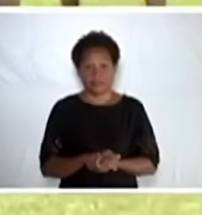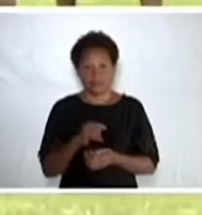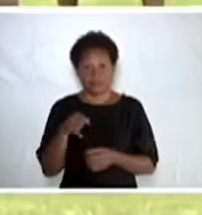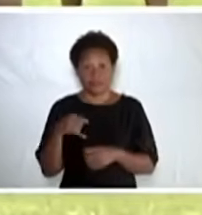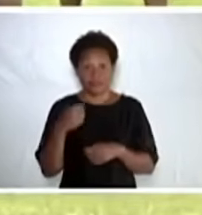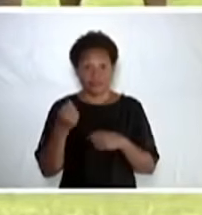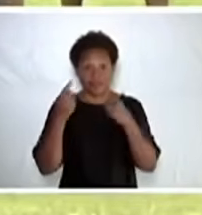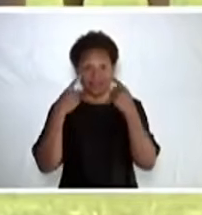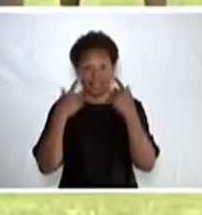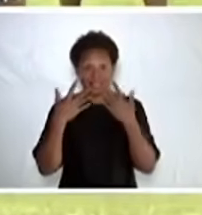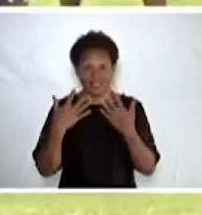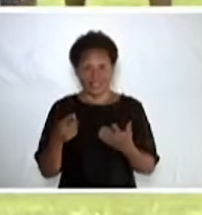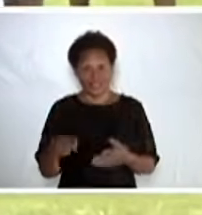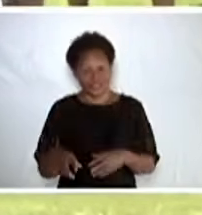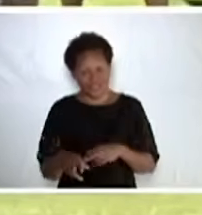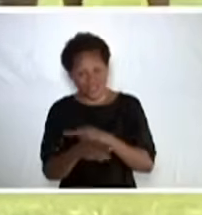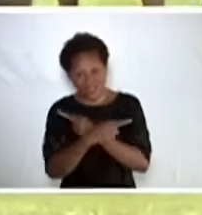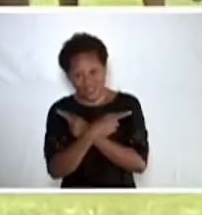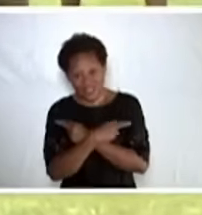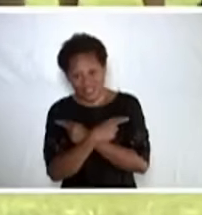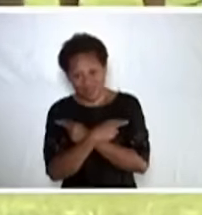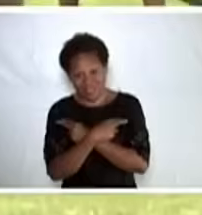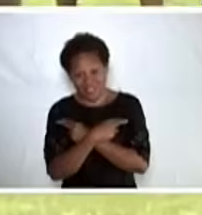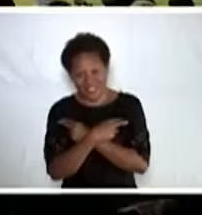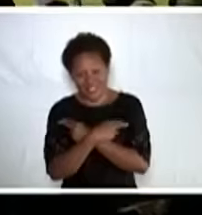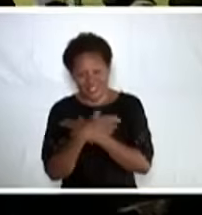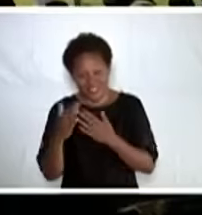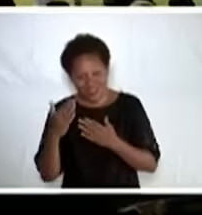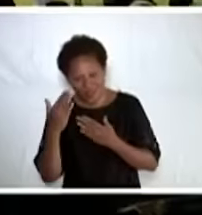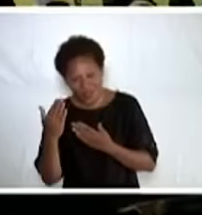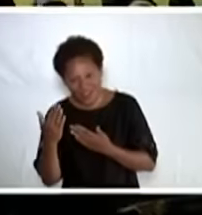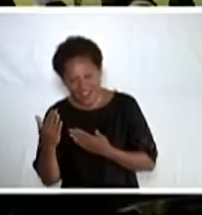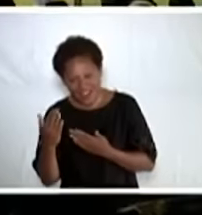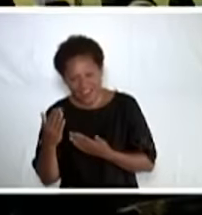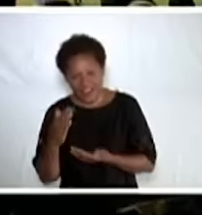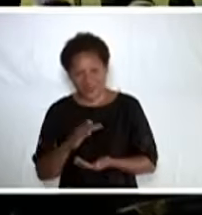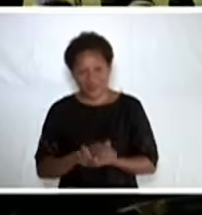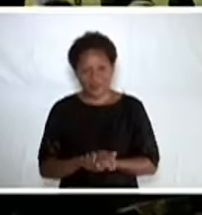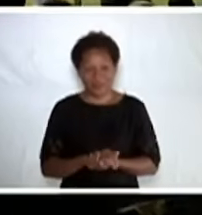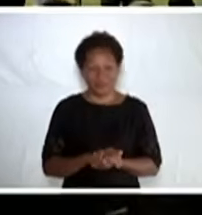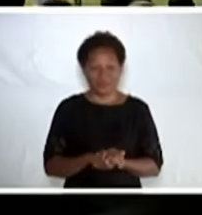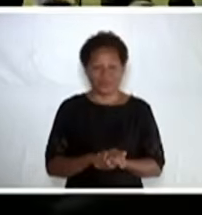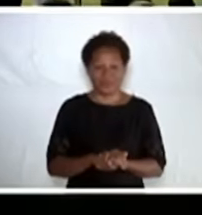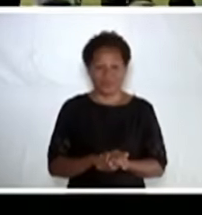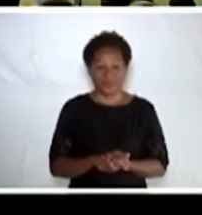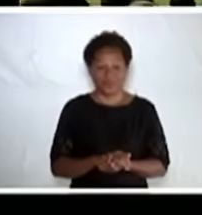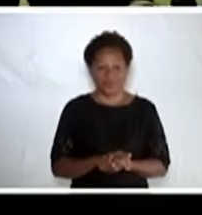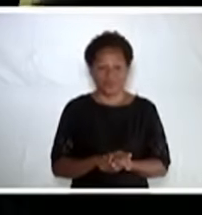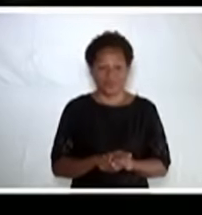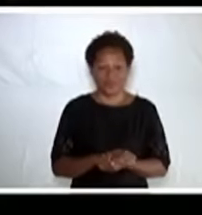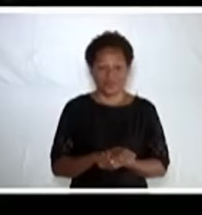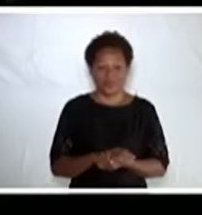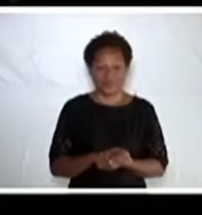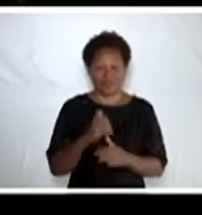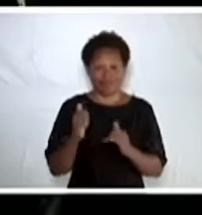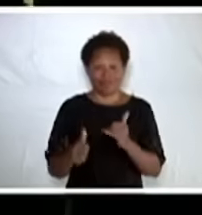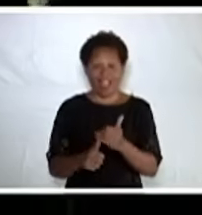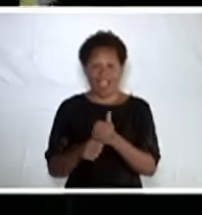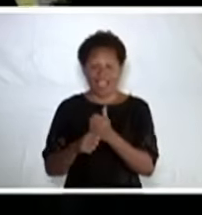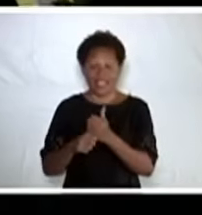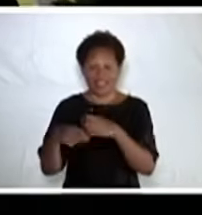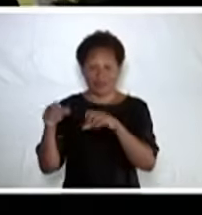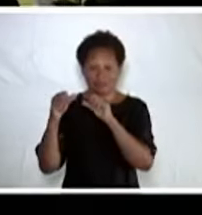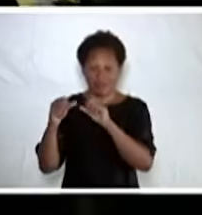ni roko ni tiko endo nei lili ni matritu ena nanda benua me kartiko ne bubu ni presidente ni nanda